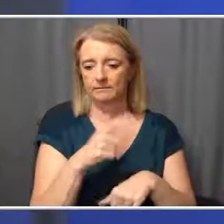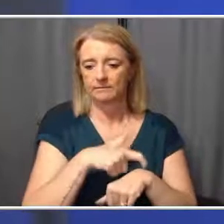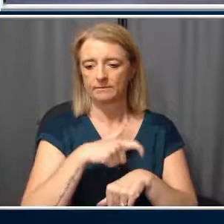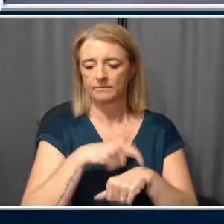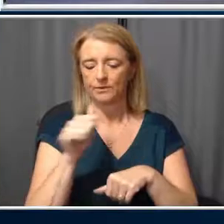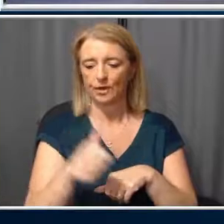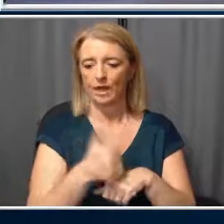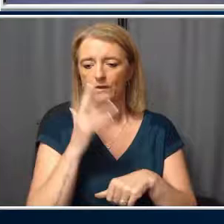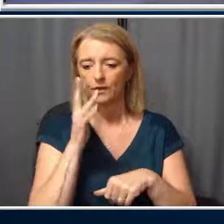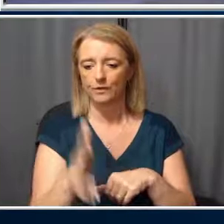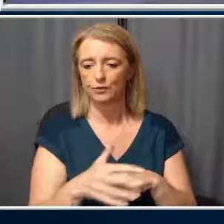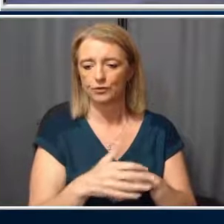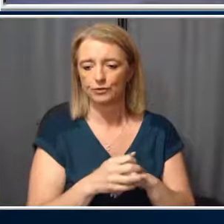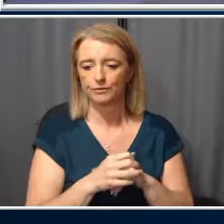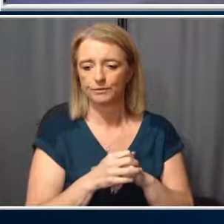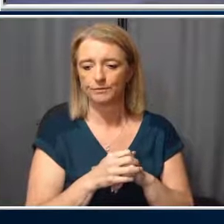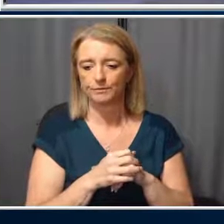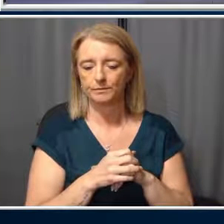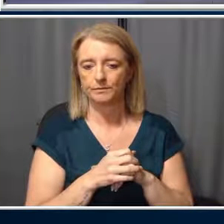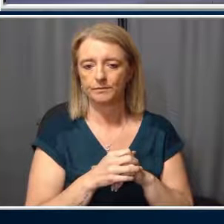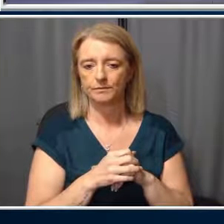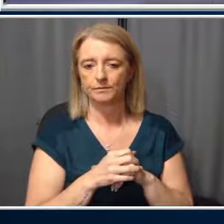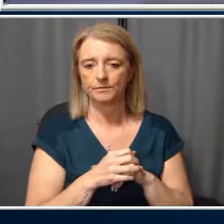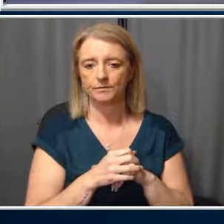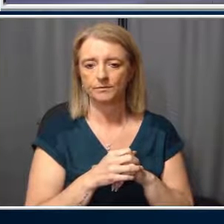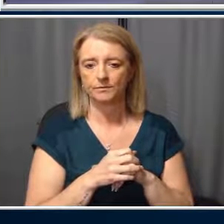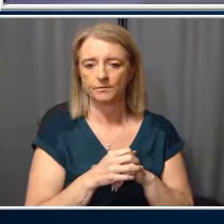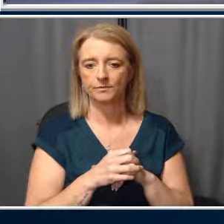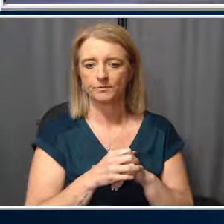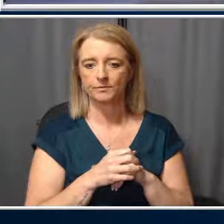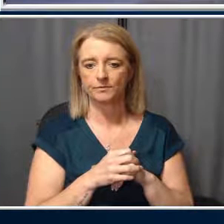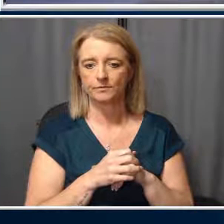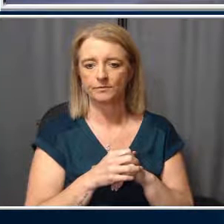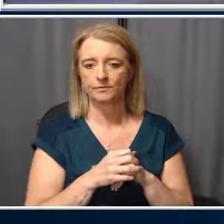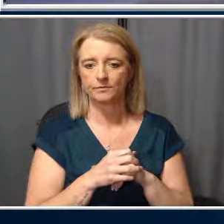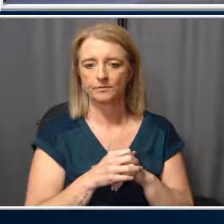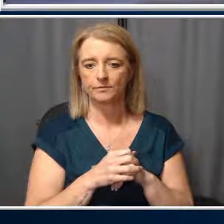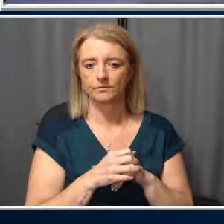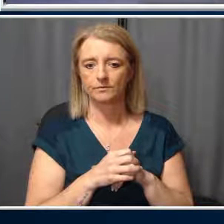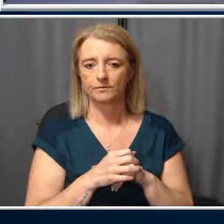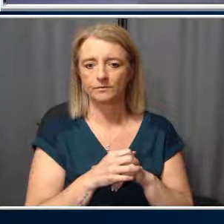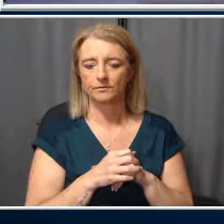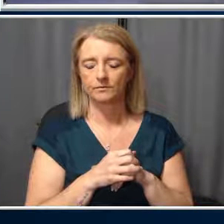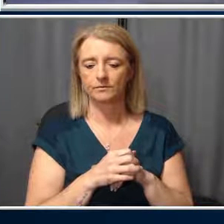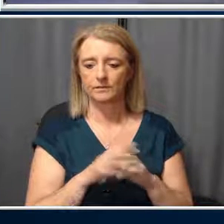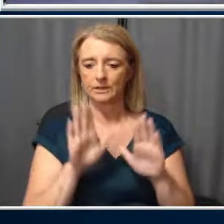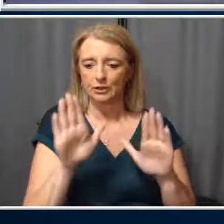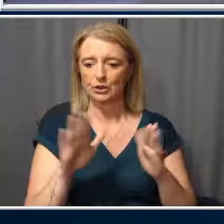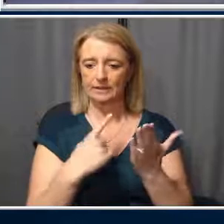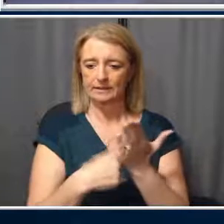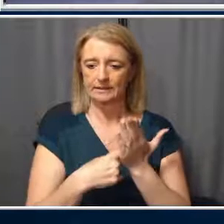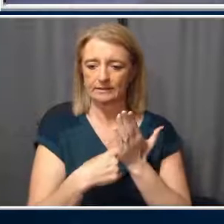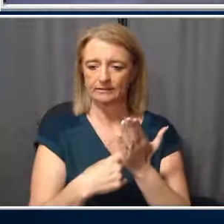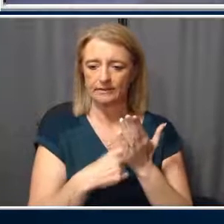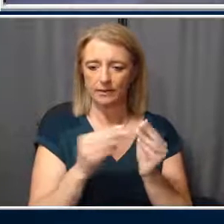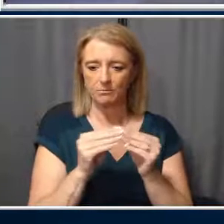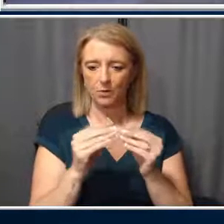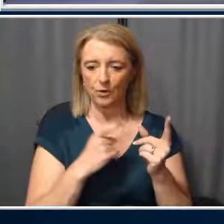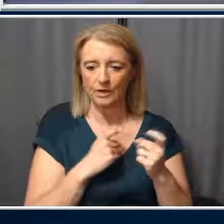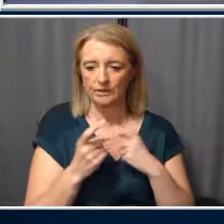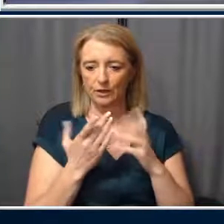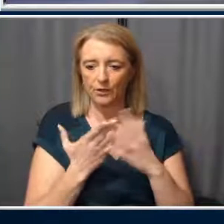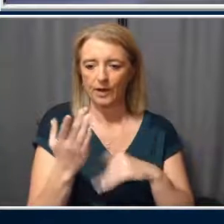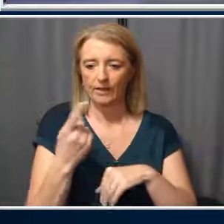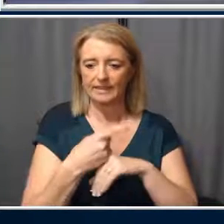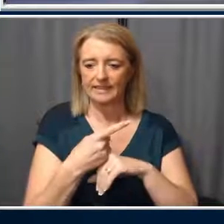migraines has to recognize that it's a chronic symptom that isn't always viewed as such. And I think to